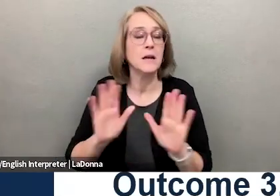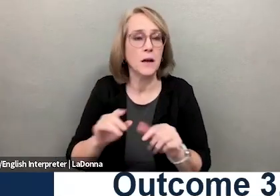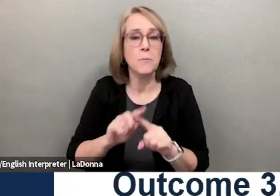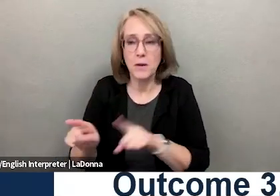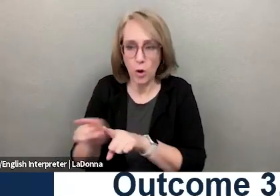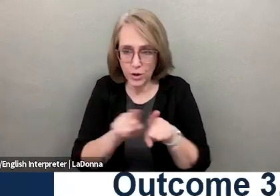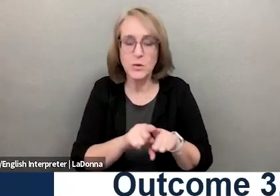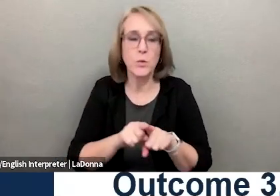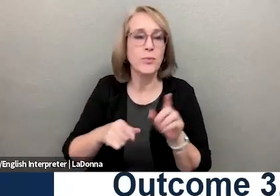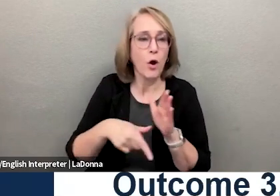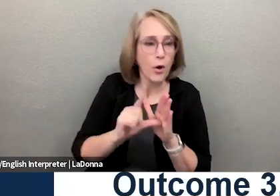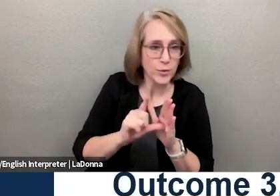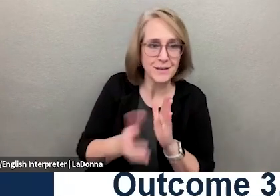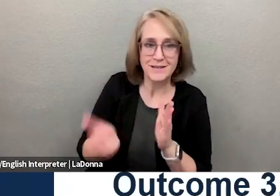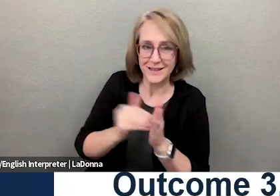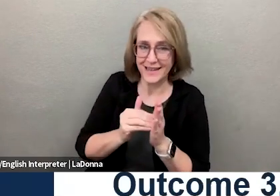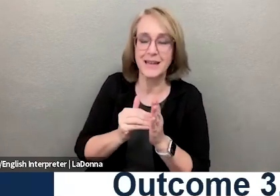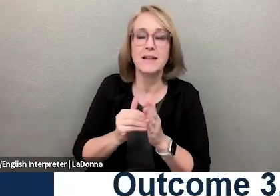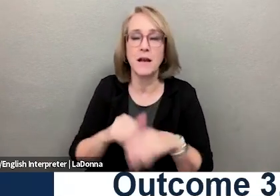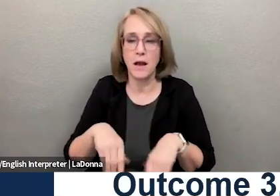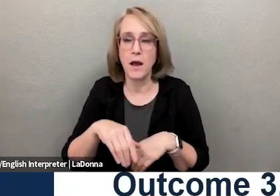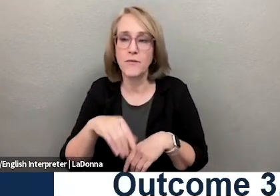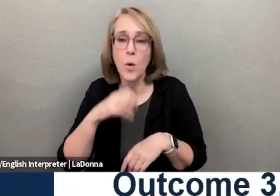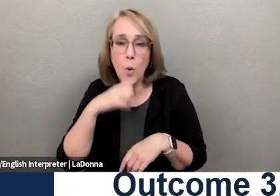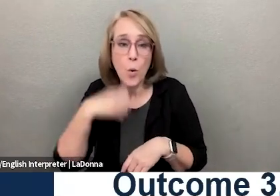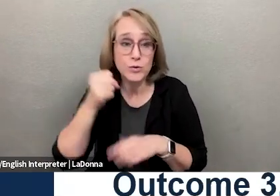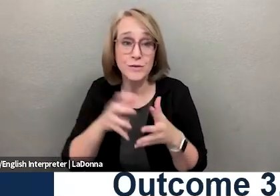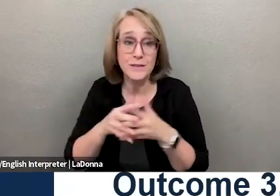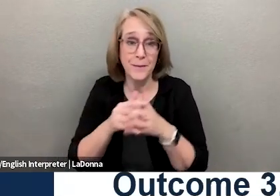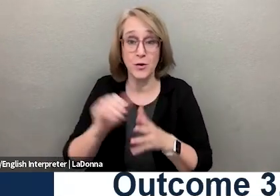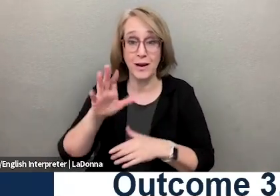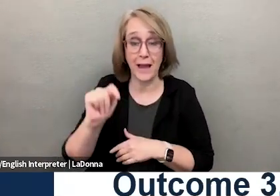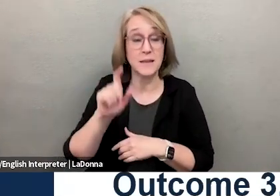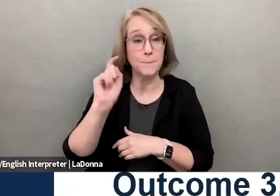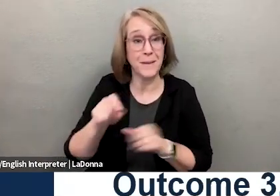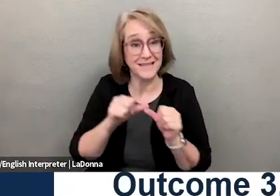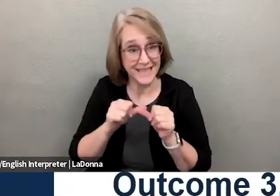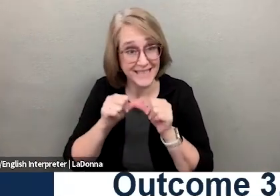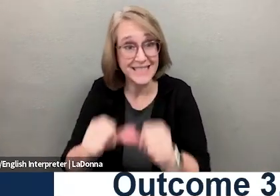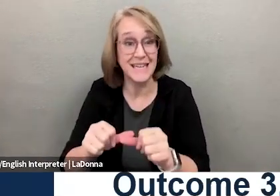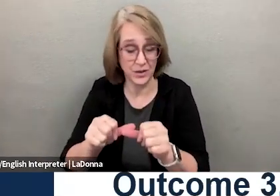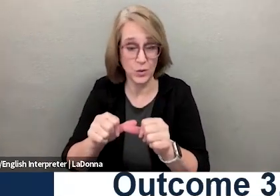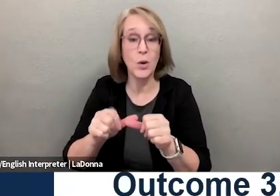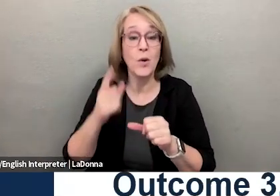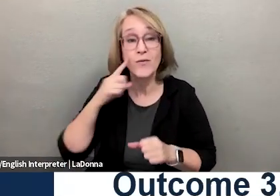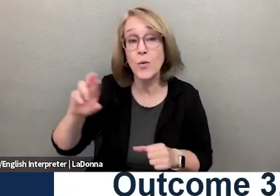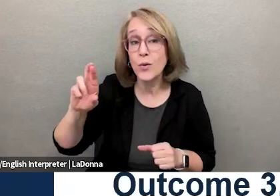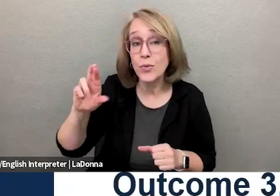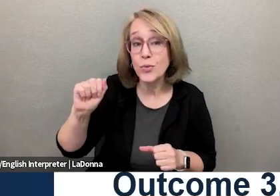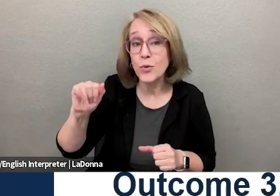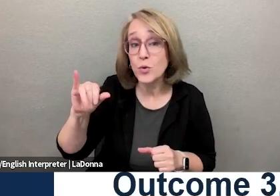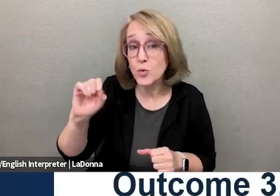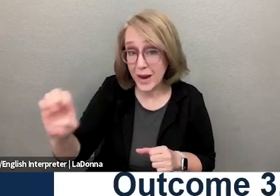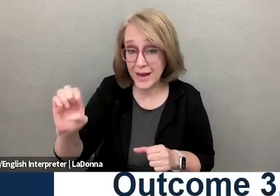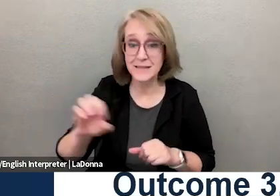Americans Act reauthorization extends authorities and funding for the RAISE Family Caregiver Act and